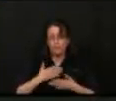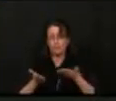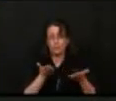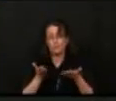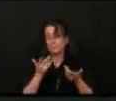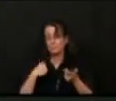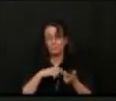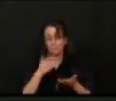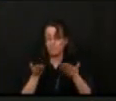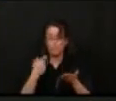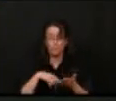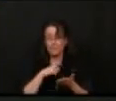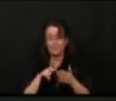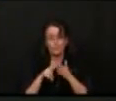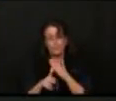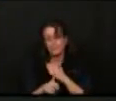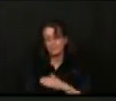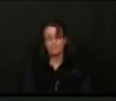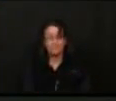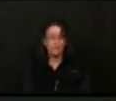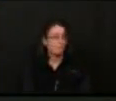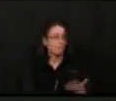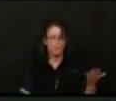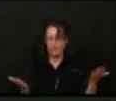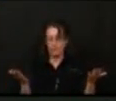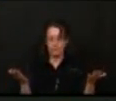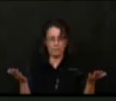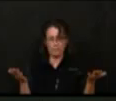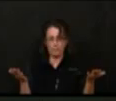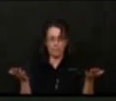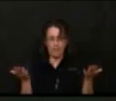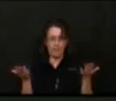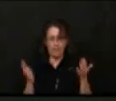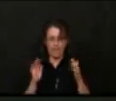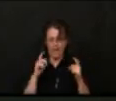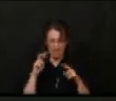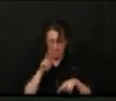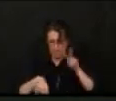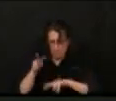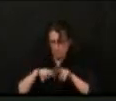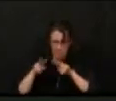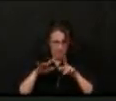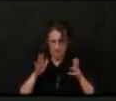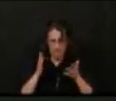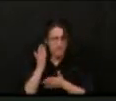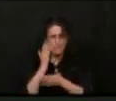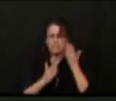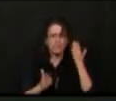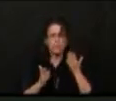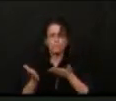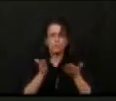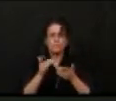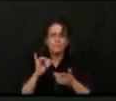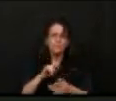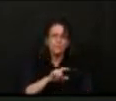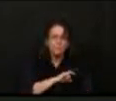clear to me from whence we're going to be cutting in the other essential services, the police, the fire, the public